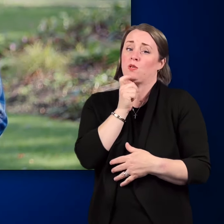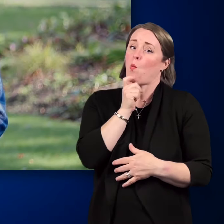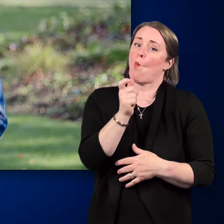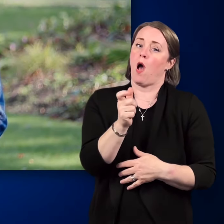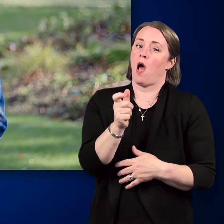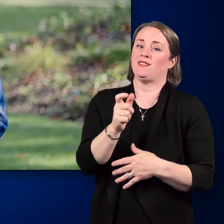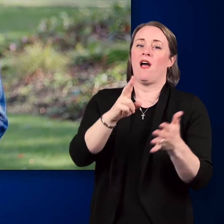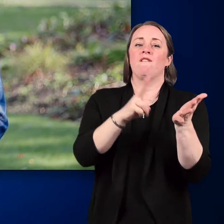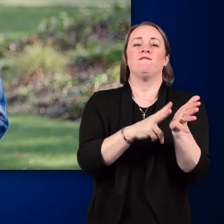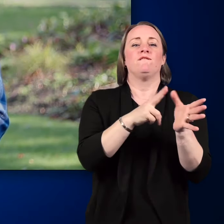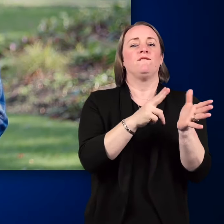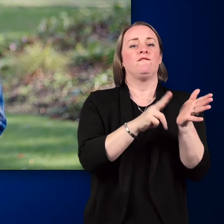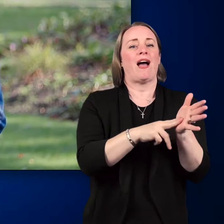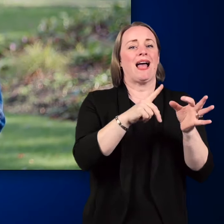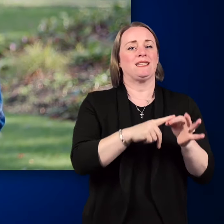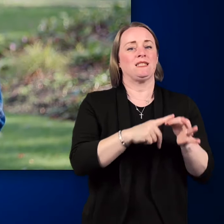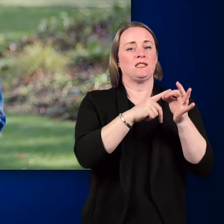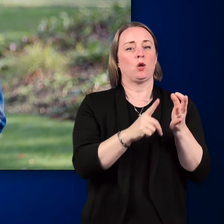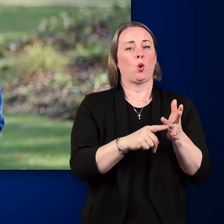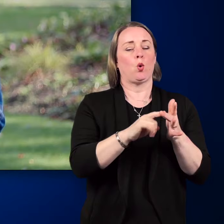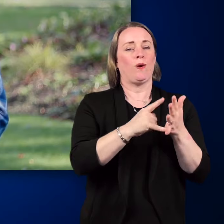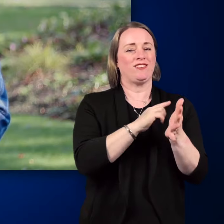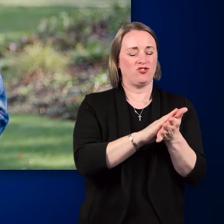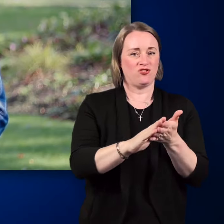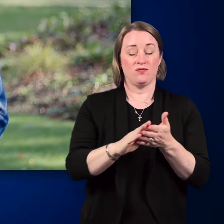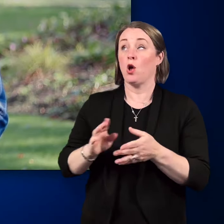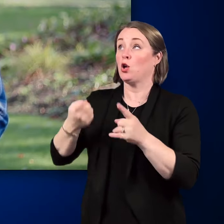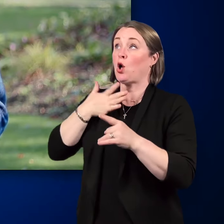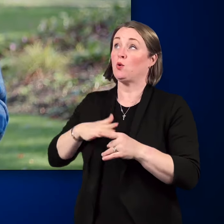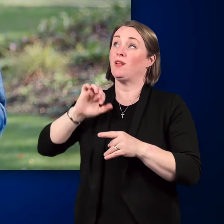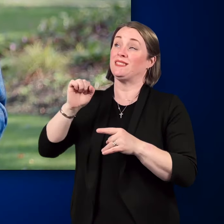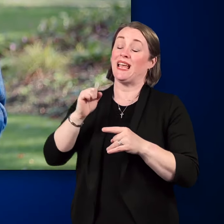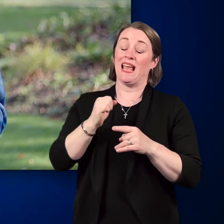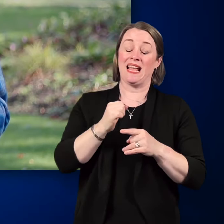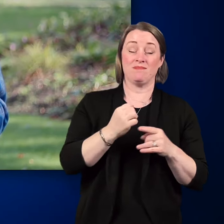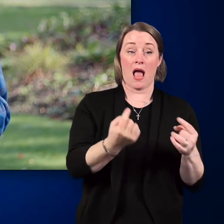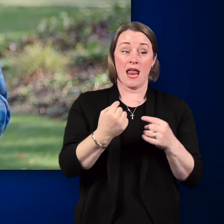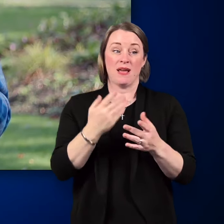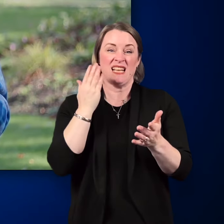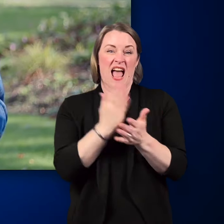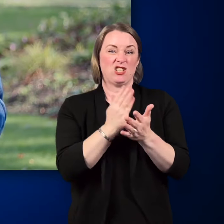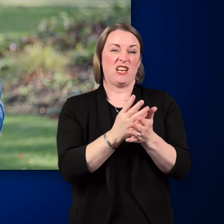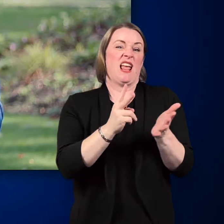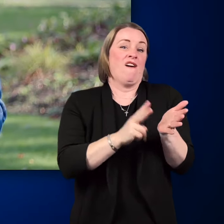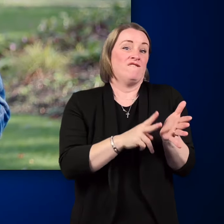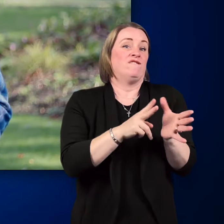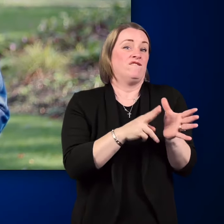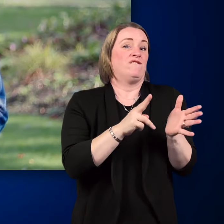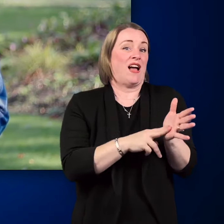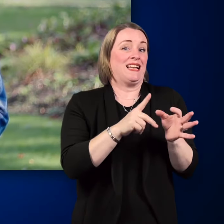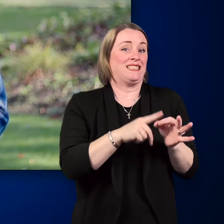wants to vanquish his enemies from the battlefield. It's not just he wants them